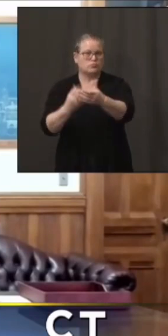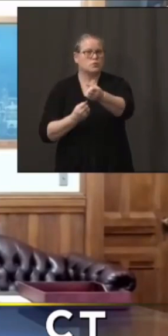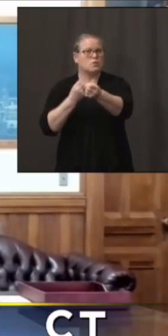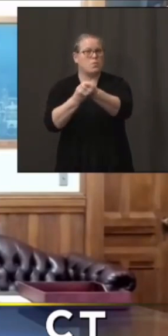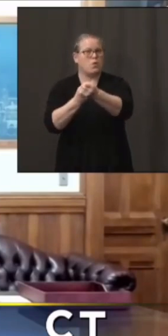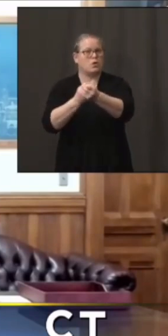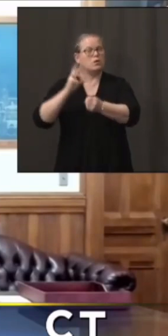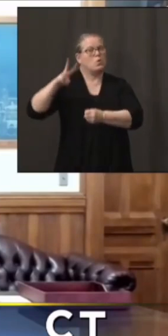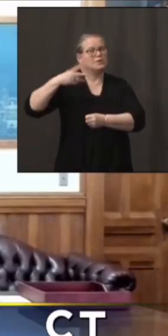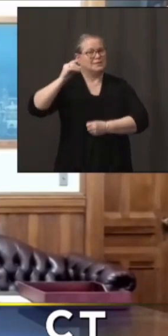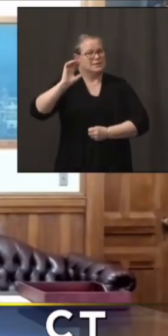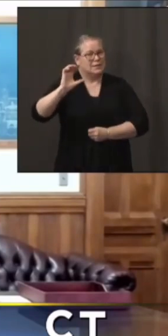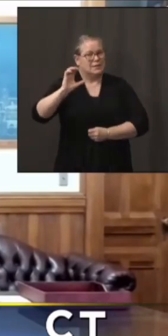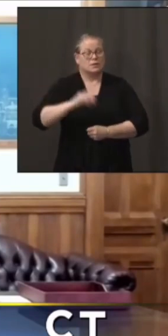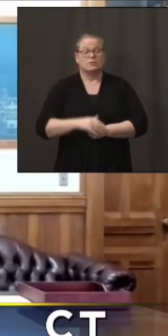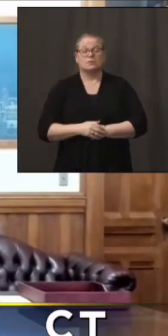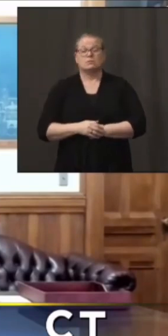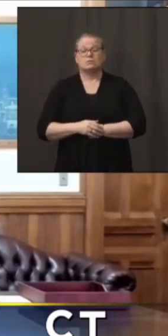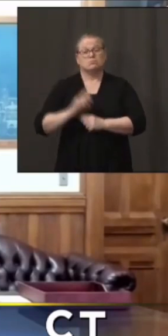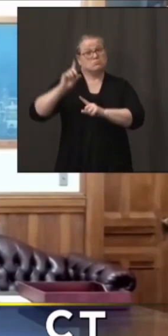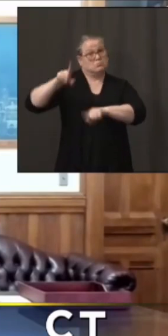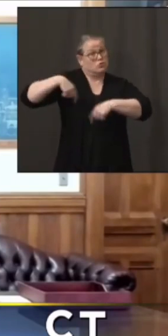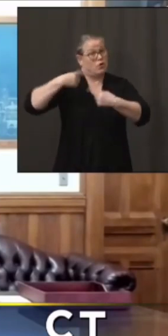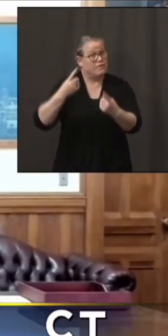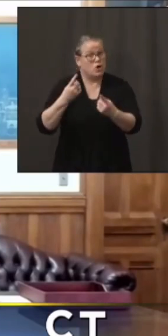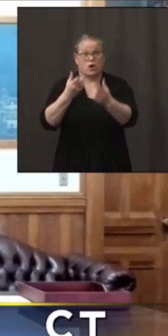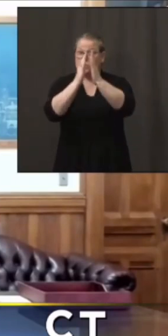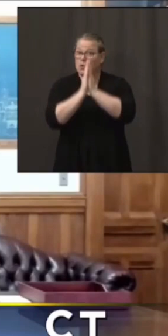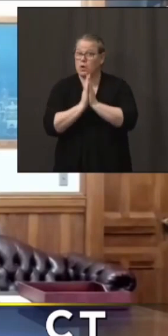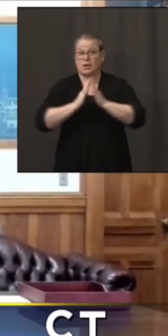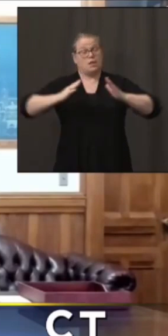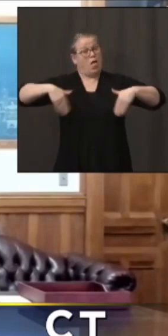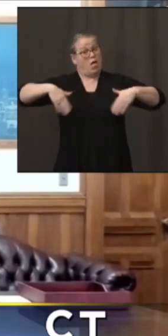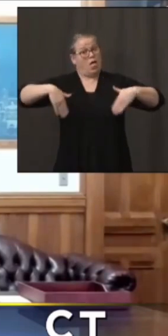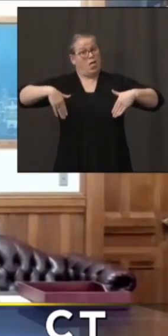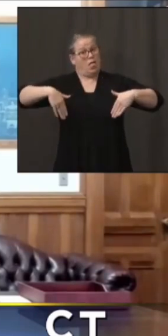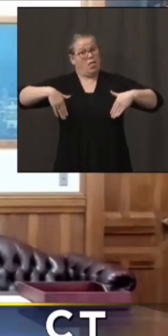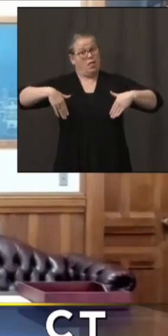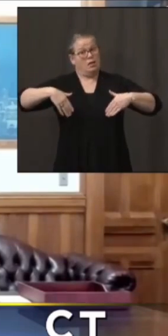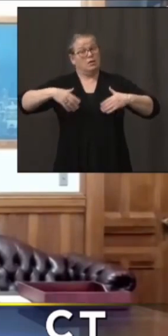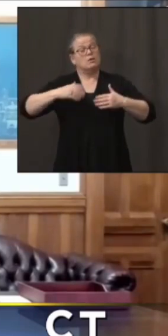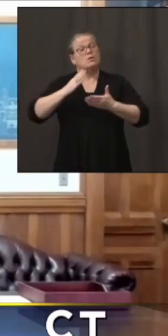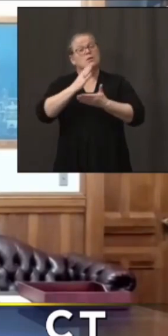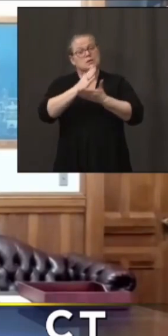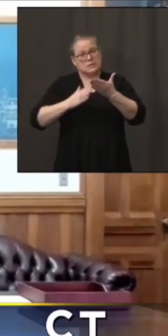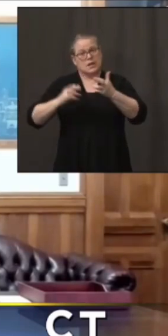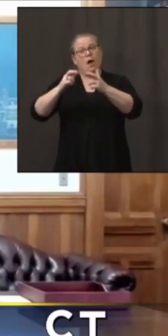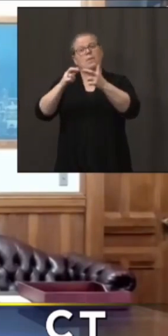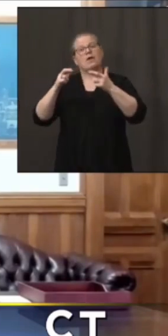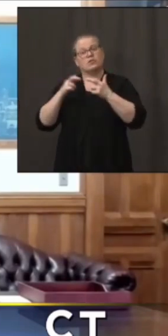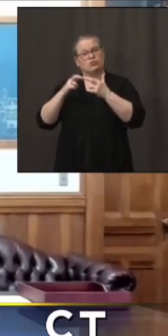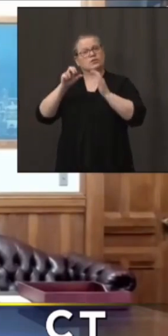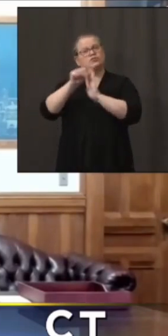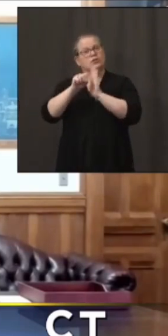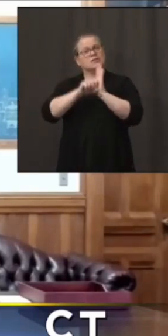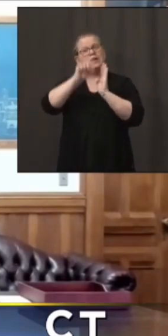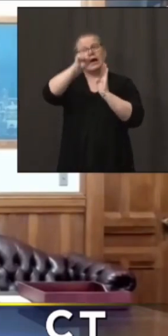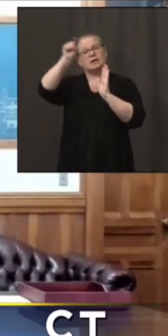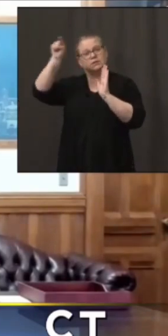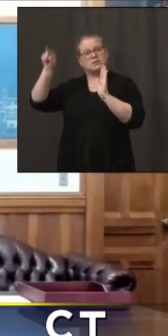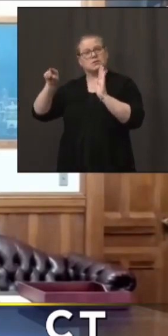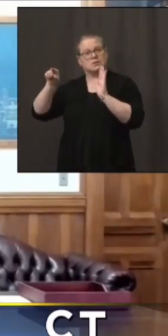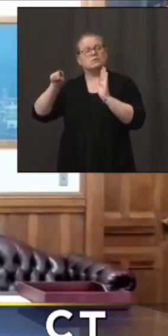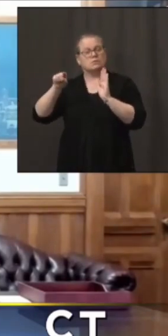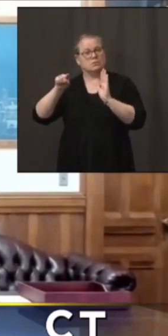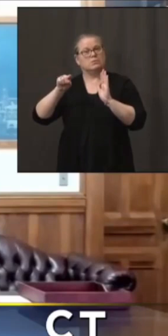time, there has not been any additional requests made, while some of our regional states who have other